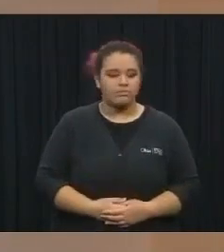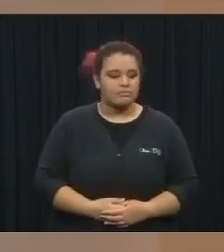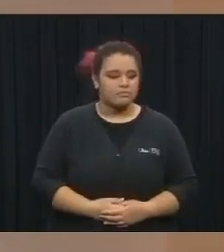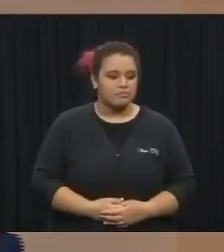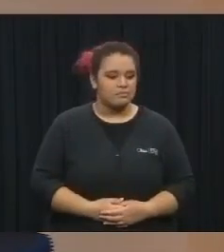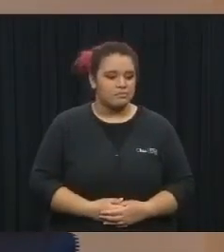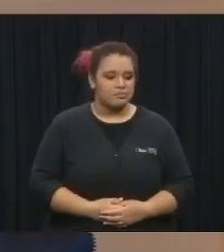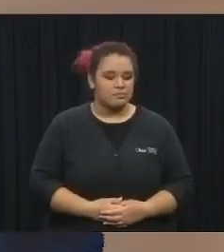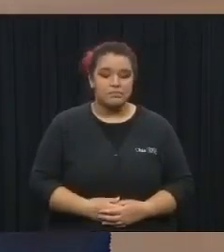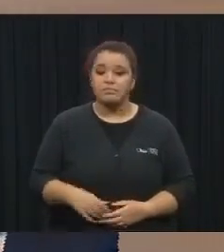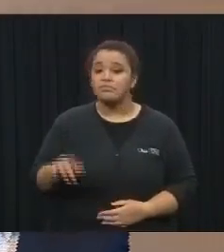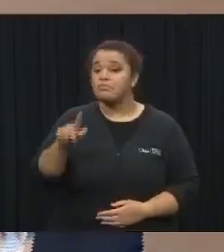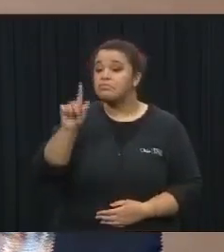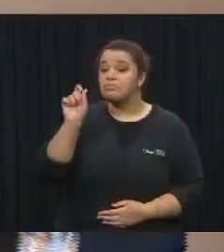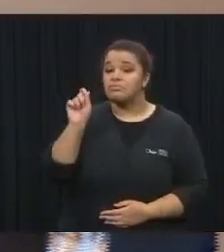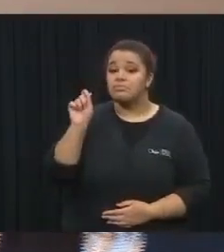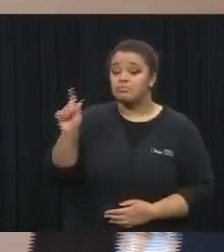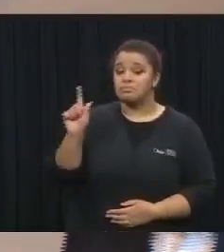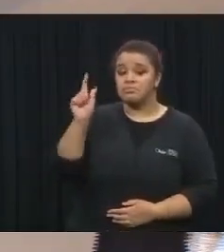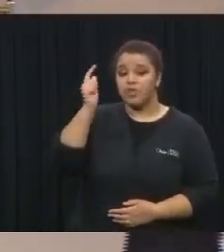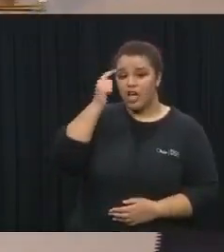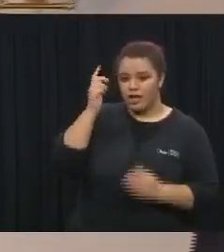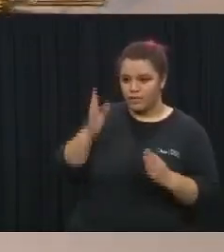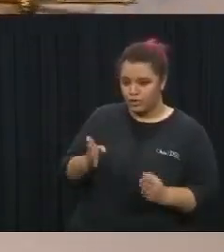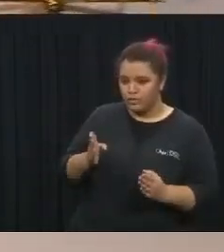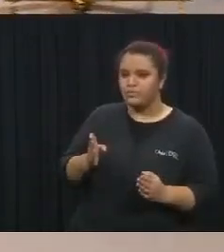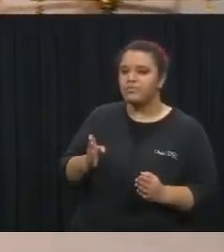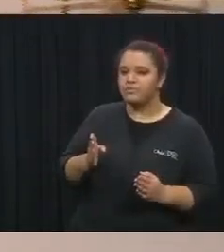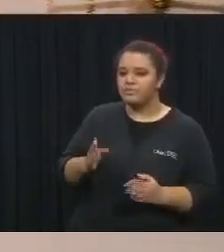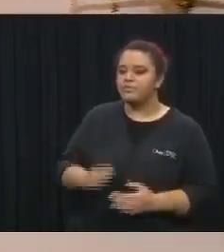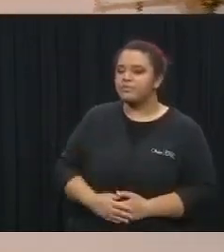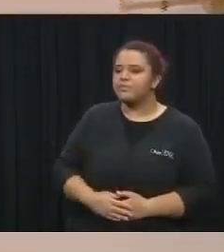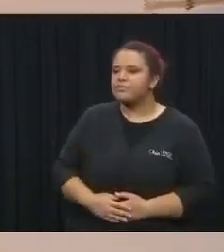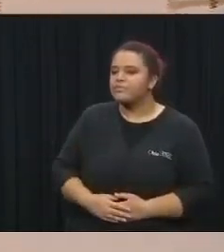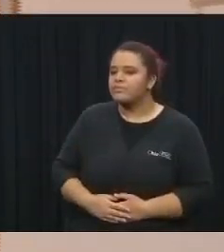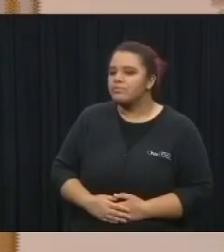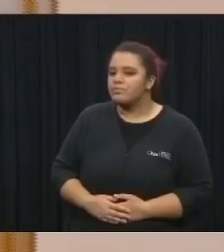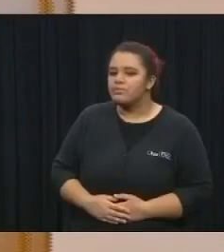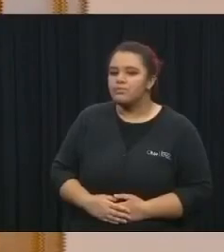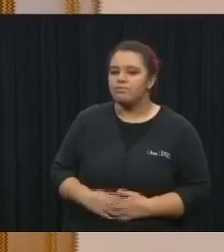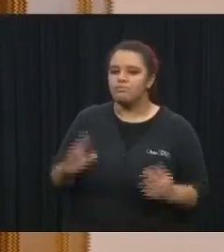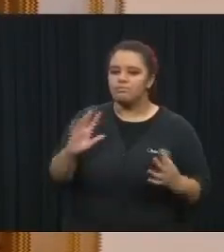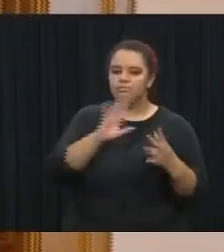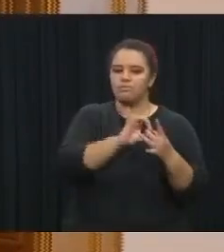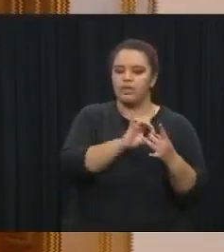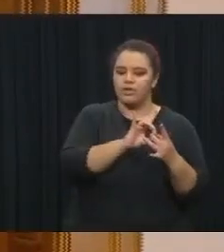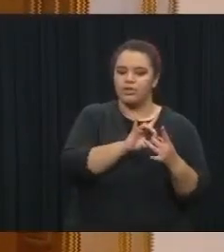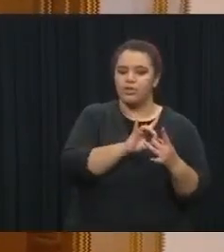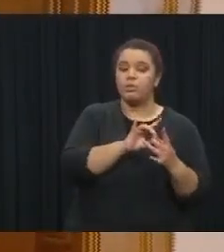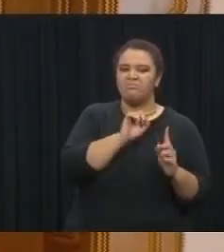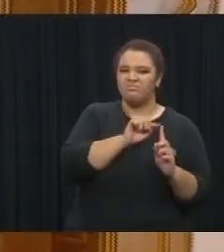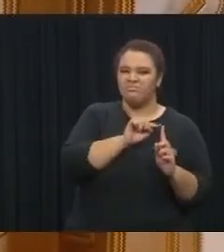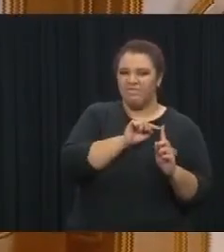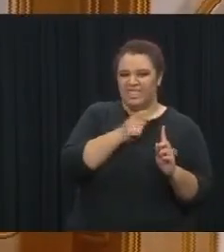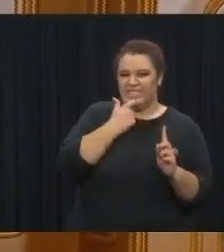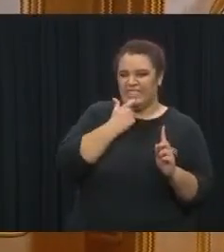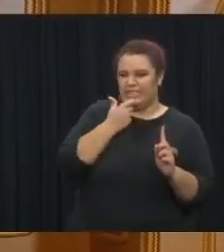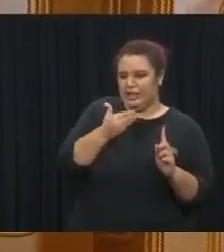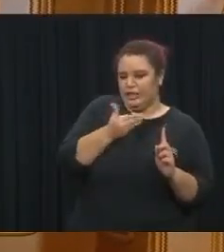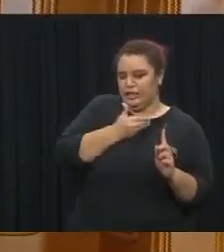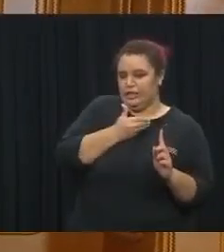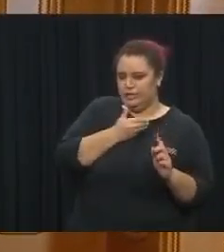Governor, this question is for you again, Jim Oddie from WHIO-TV, and a follow-up to Andy's question. If I'm on the line in my local